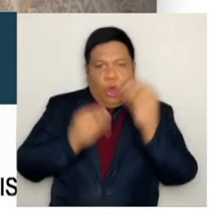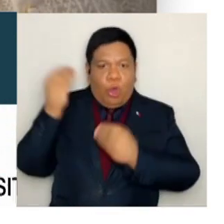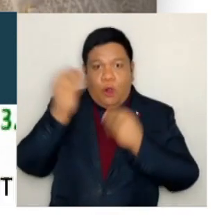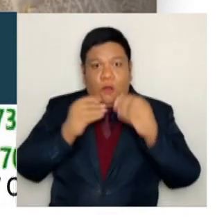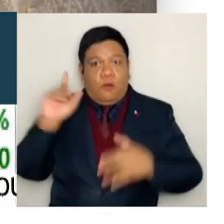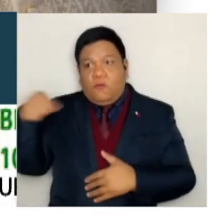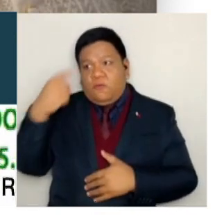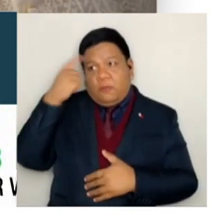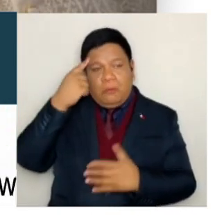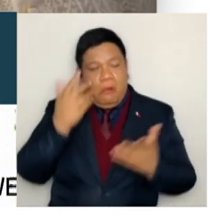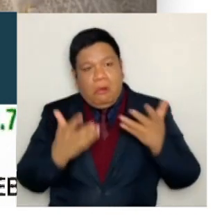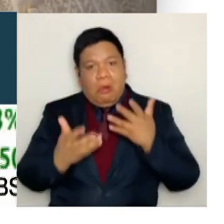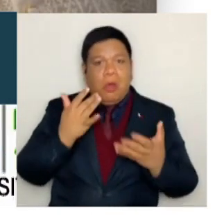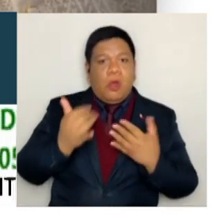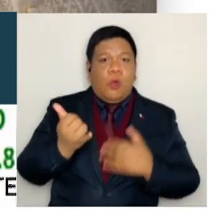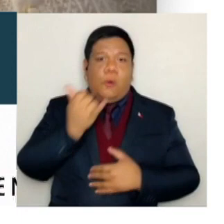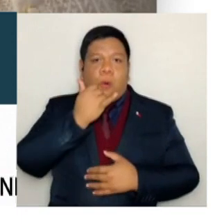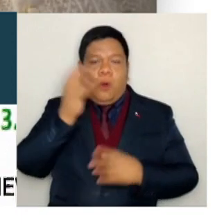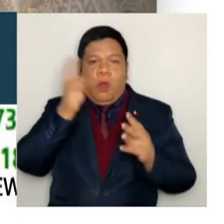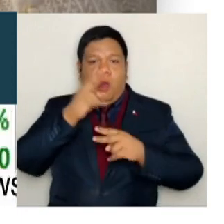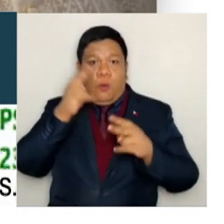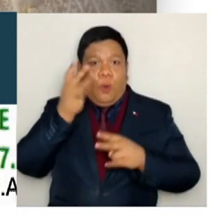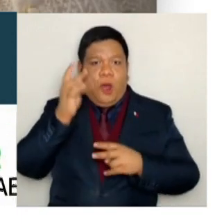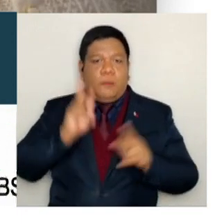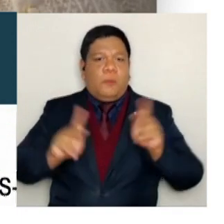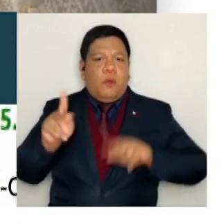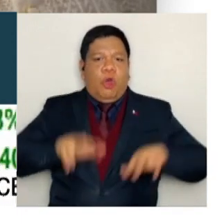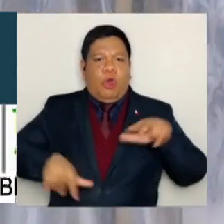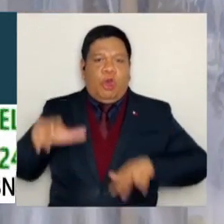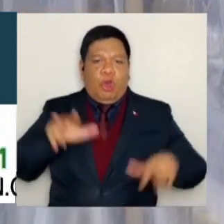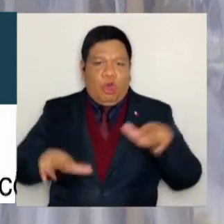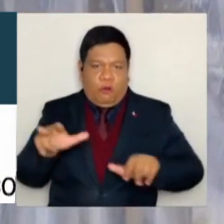the wrong decision because nagpanik na yung ibang tao.